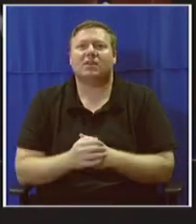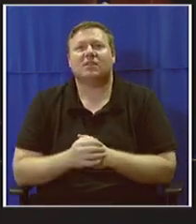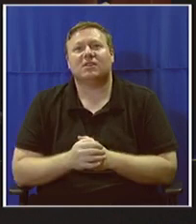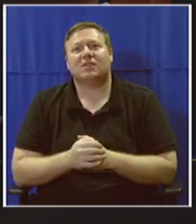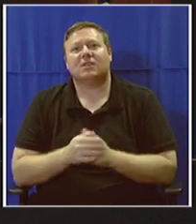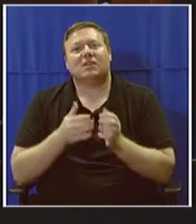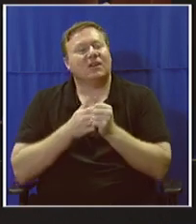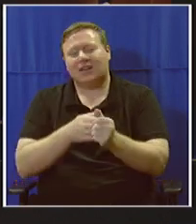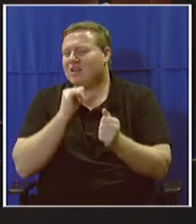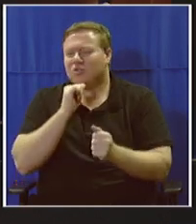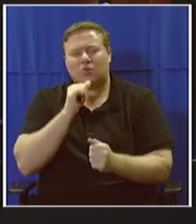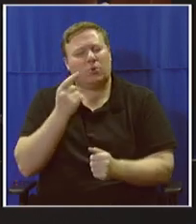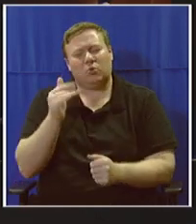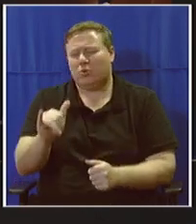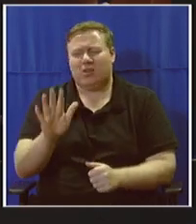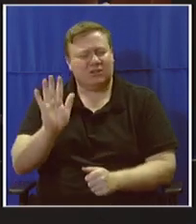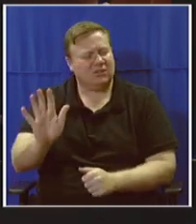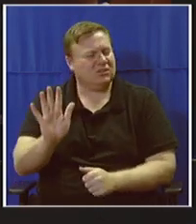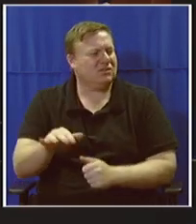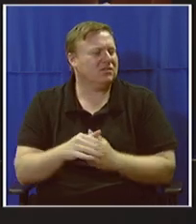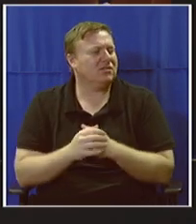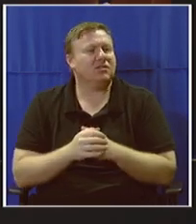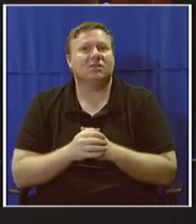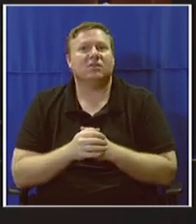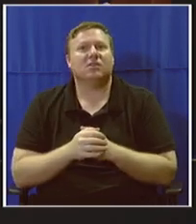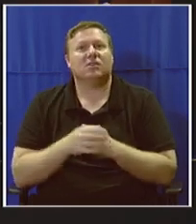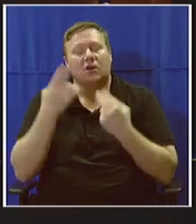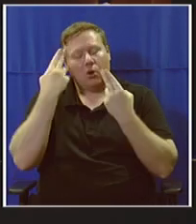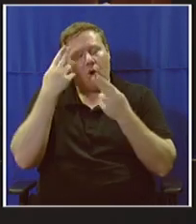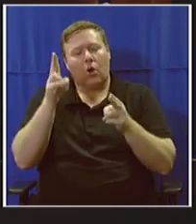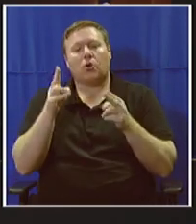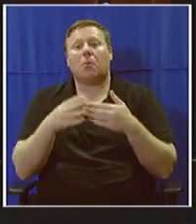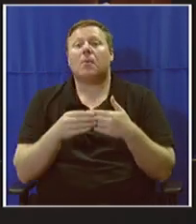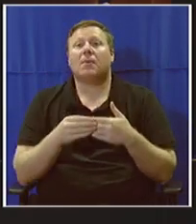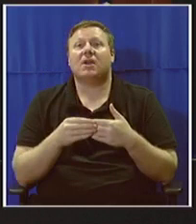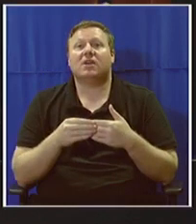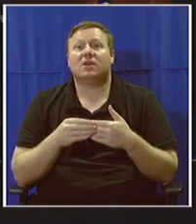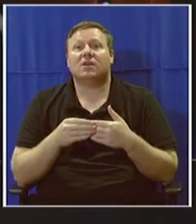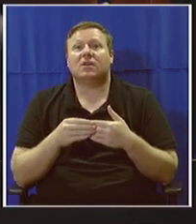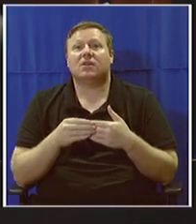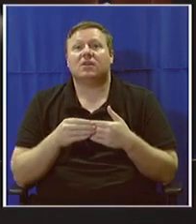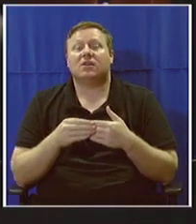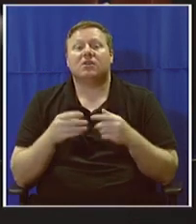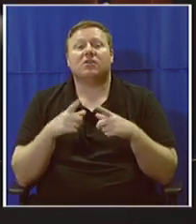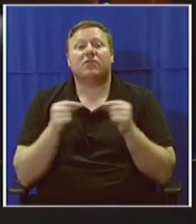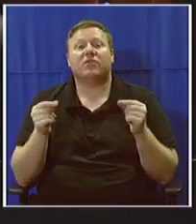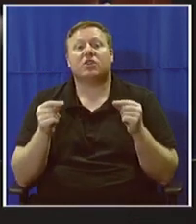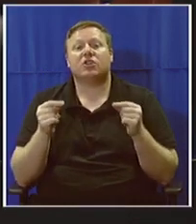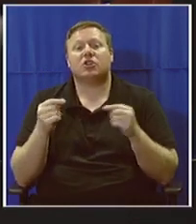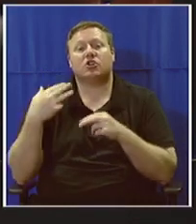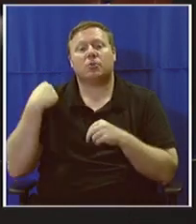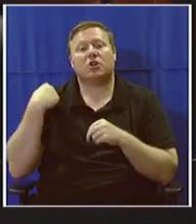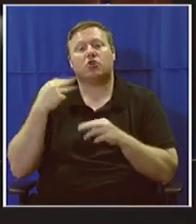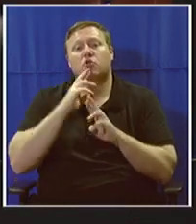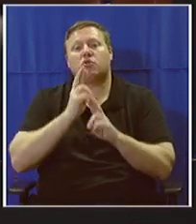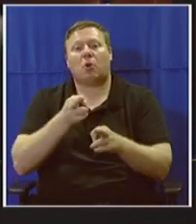Leaders don't do that, please. Honorable members, we have concluded on the ministerial responses. We now